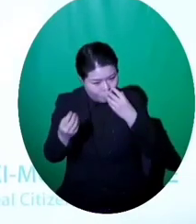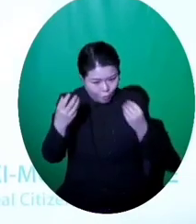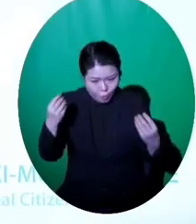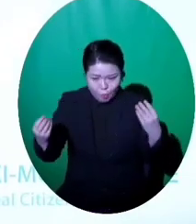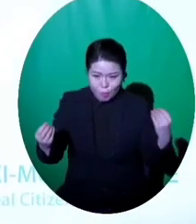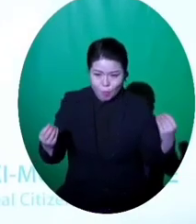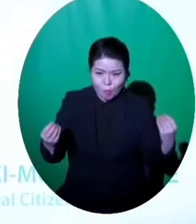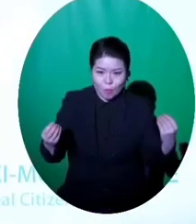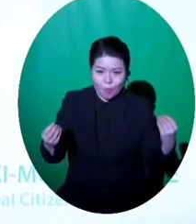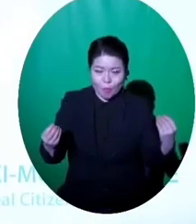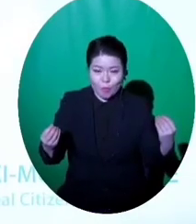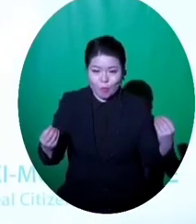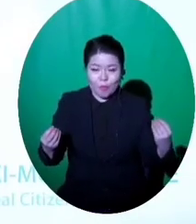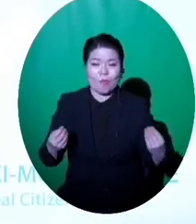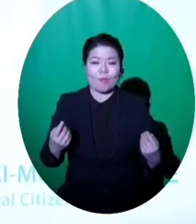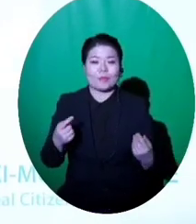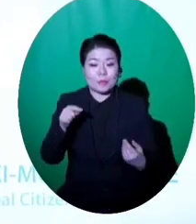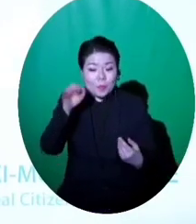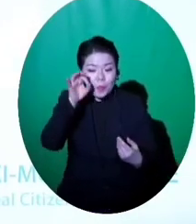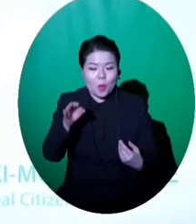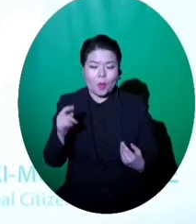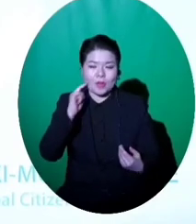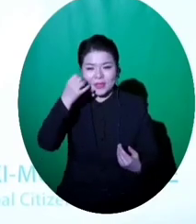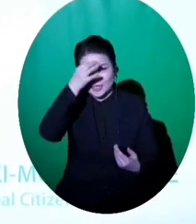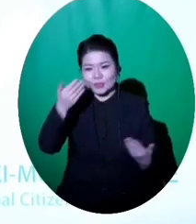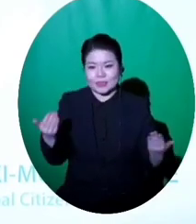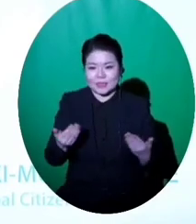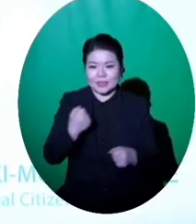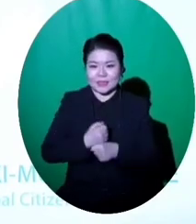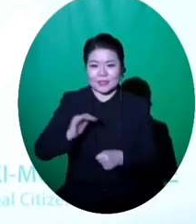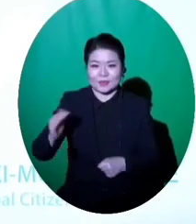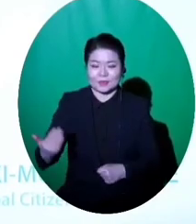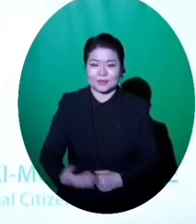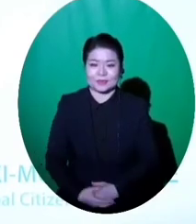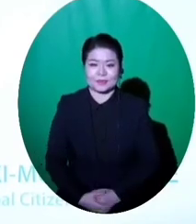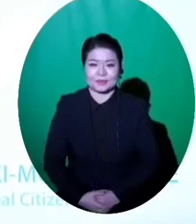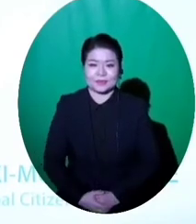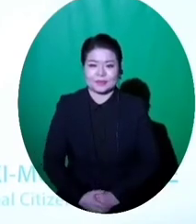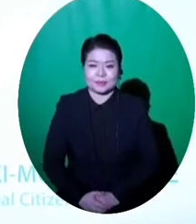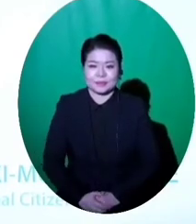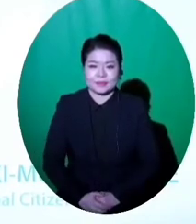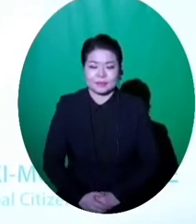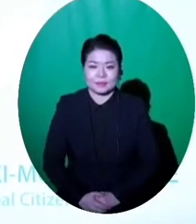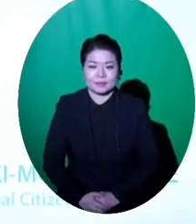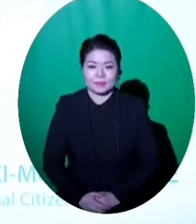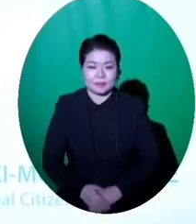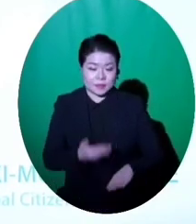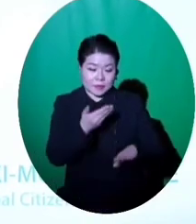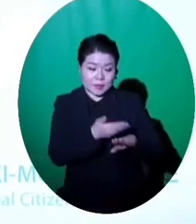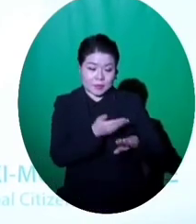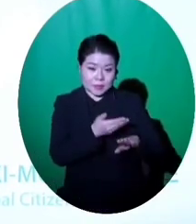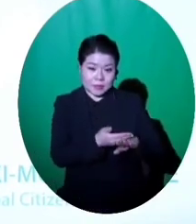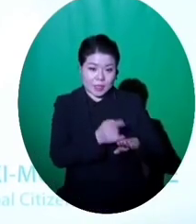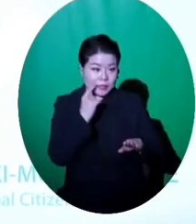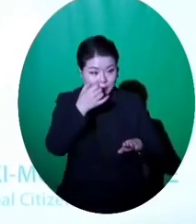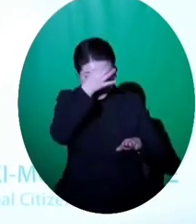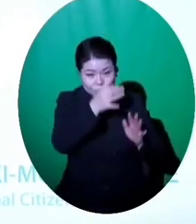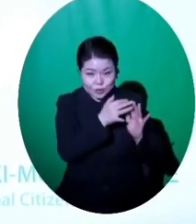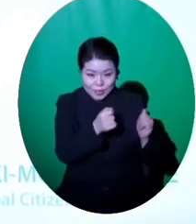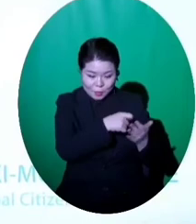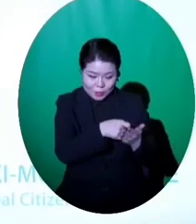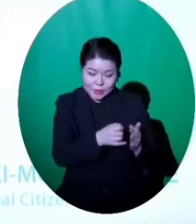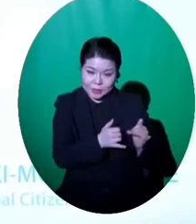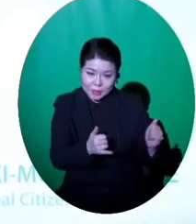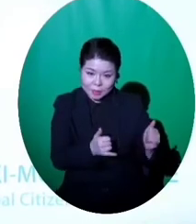other times with me and some other the artists that dealing with the care. So if we have